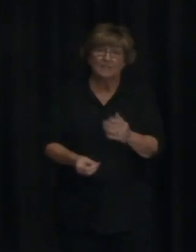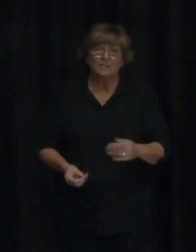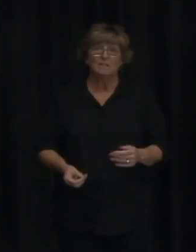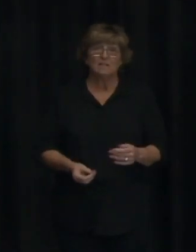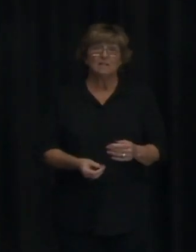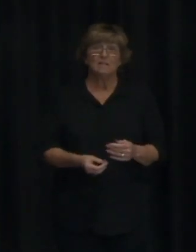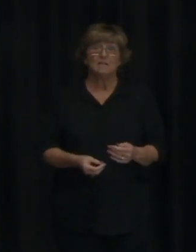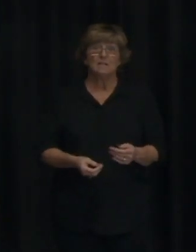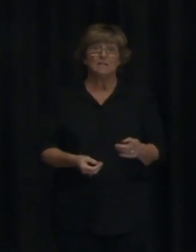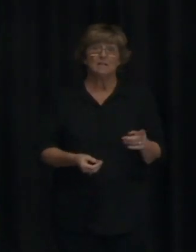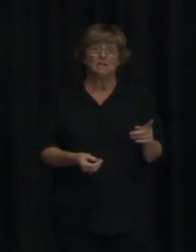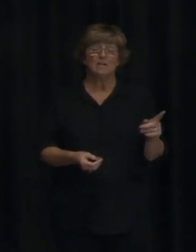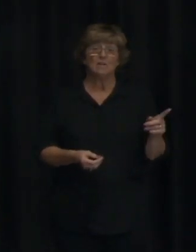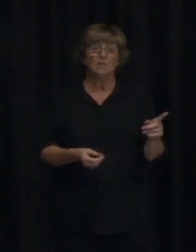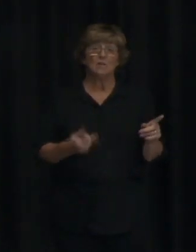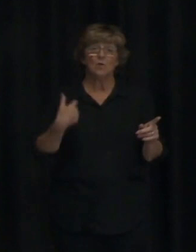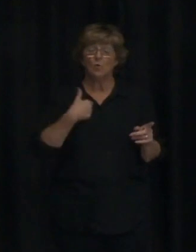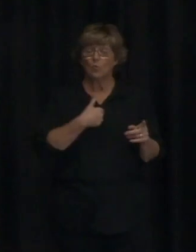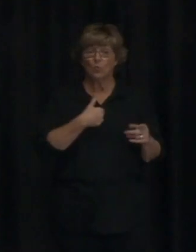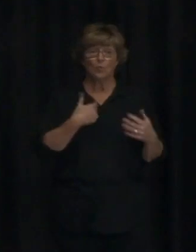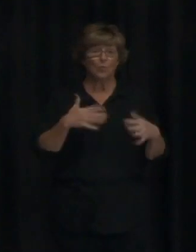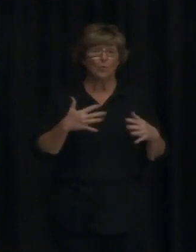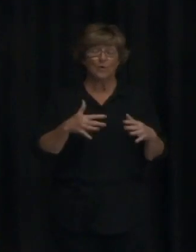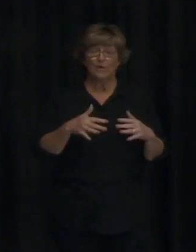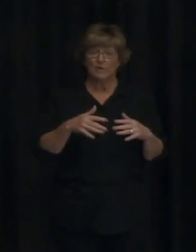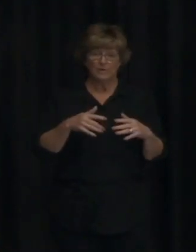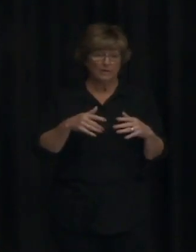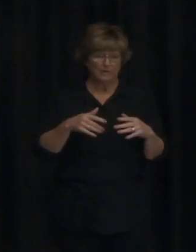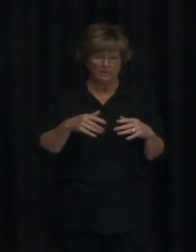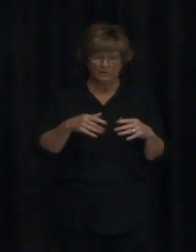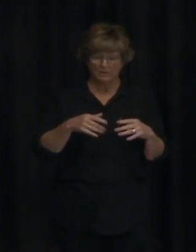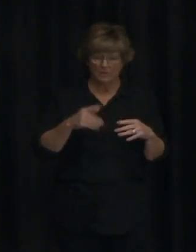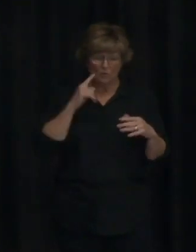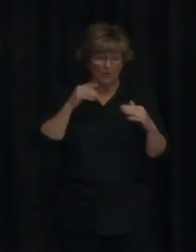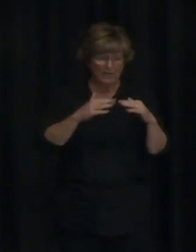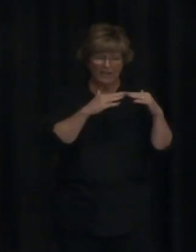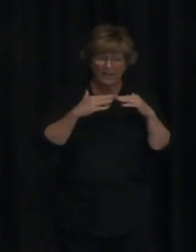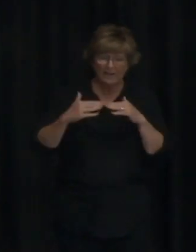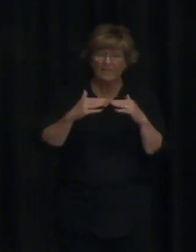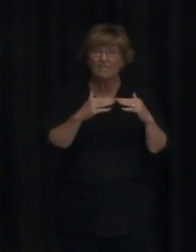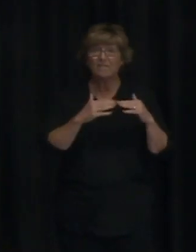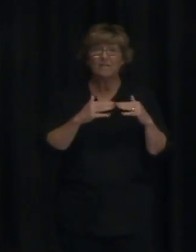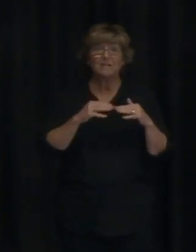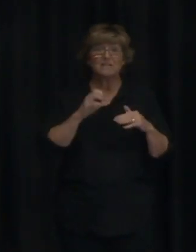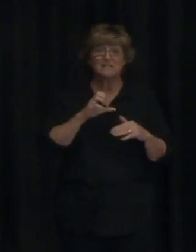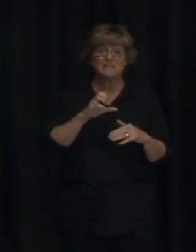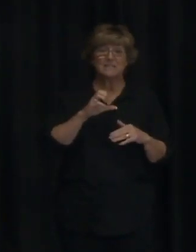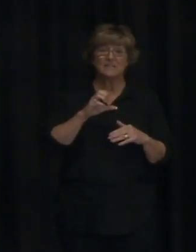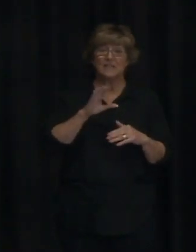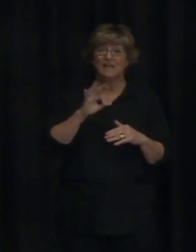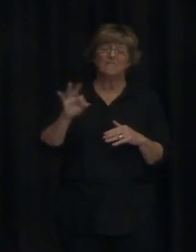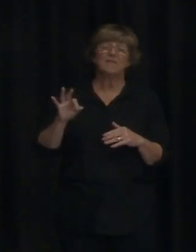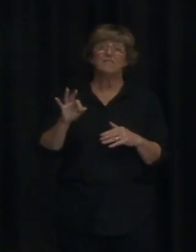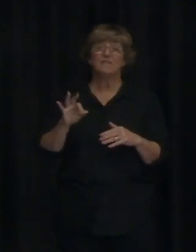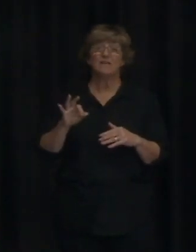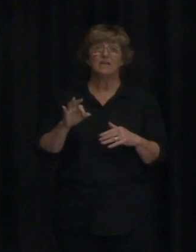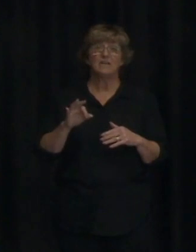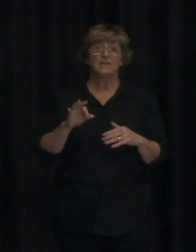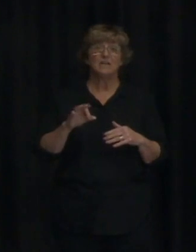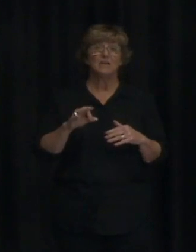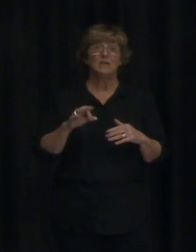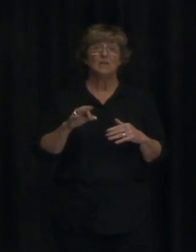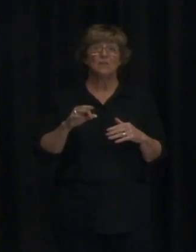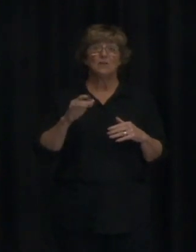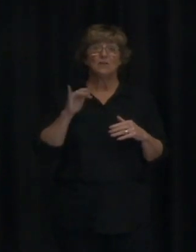pro tem made the point. I mean, we can get in the deep dive in terms of the equity framework on LCFF, which by definition is an equity frame.